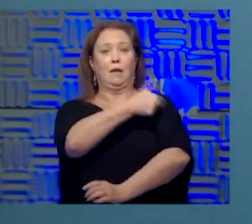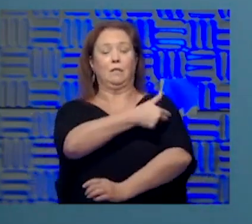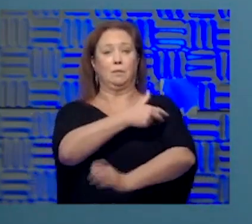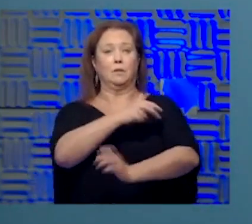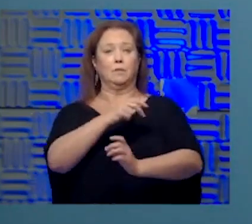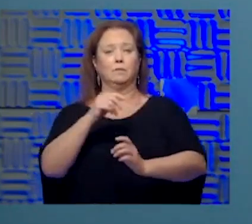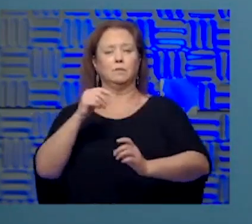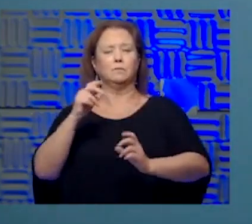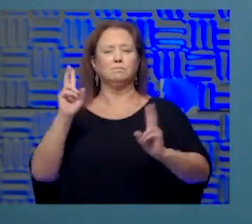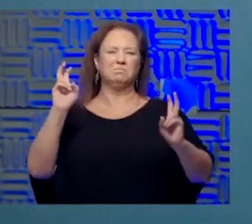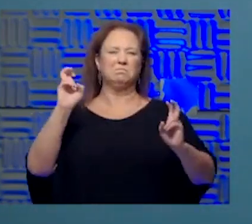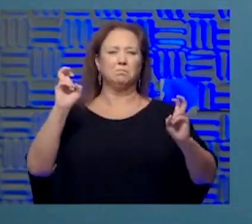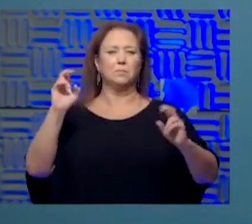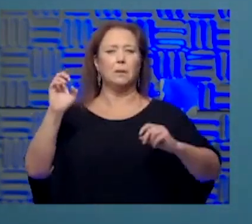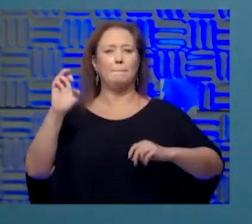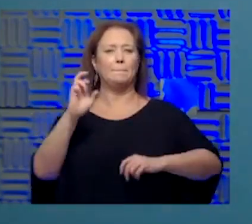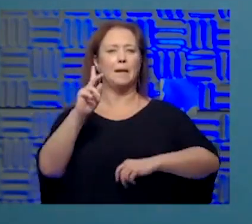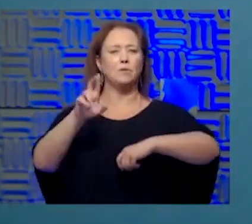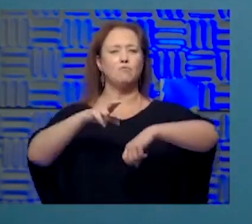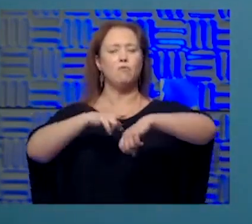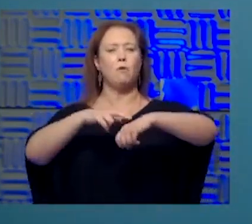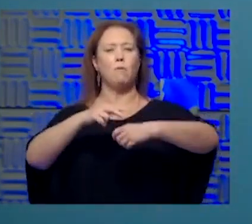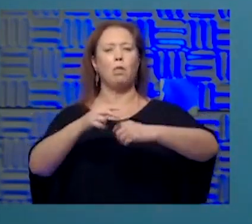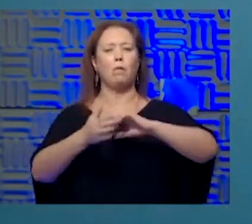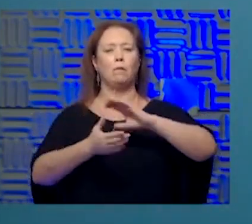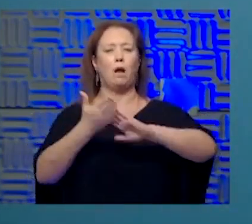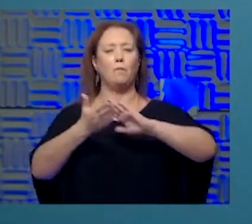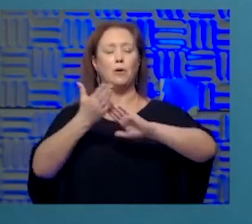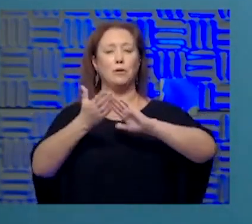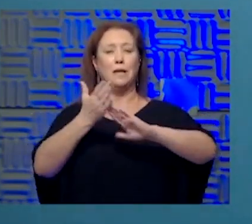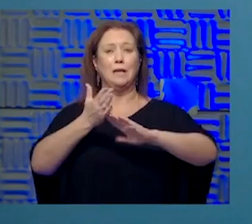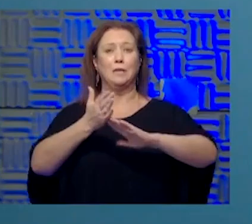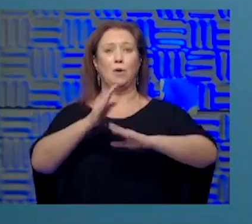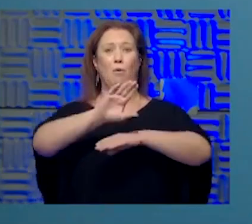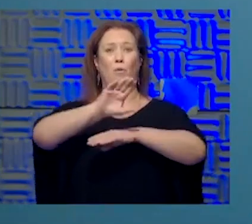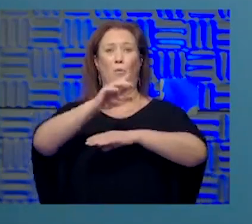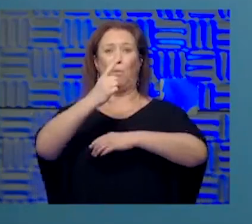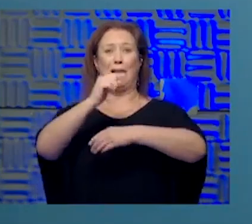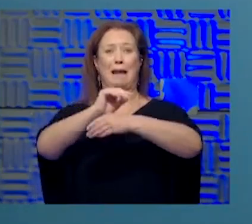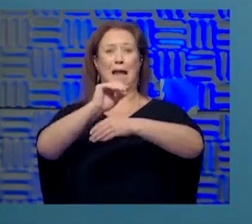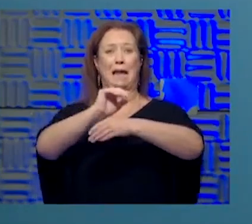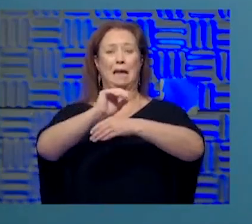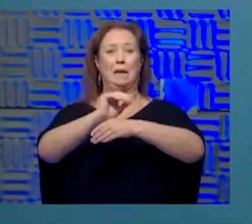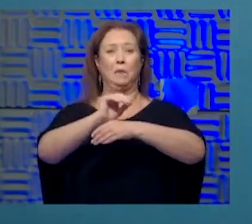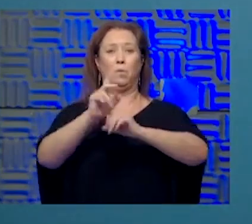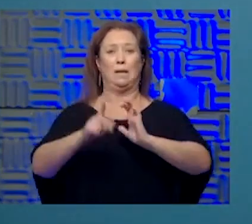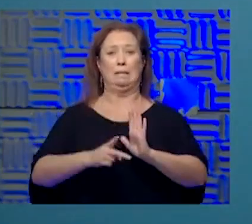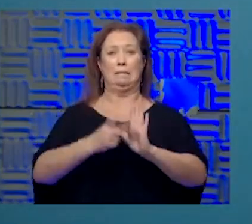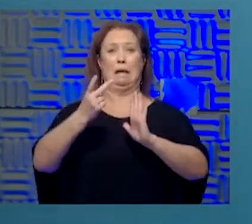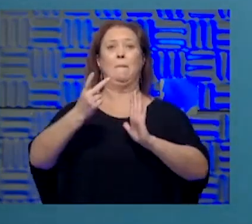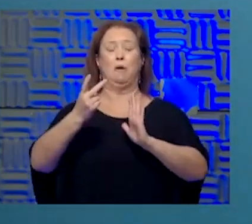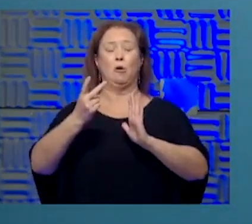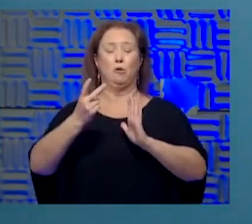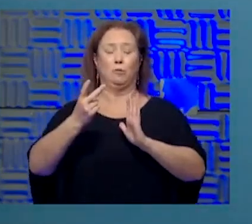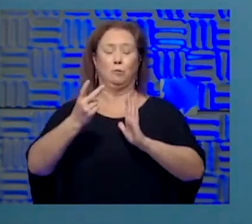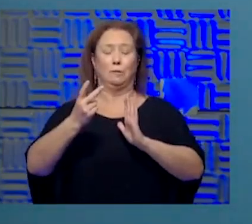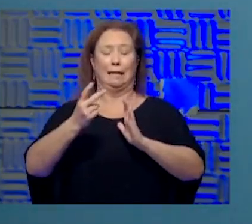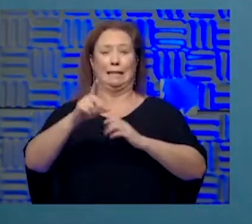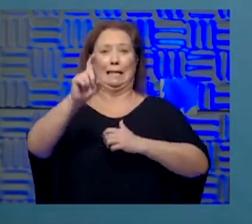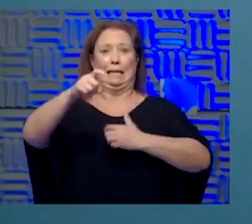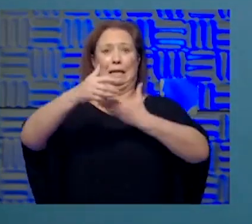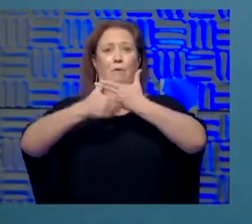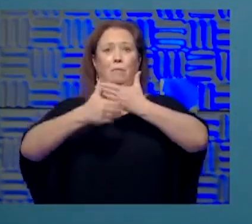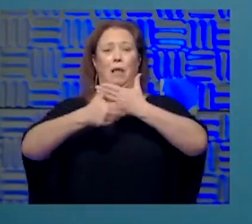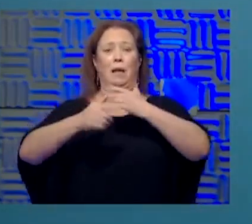normal operations. So basically overnight, the demand for blood products doubled. However, we're still limited in